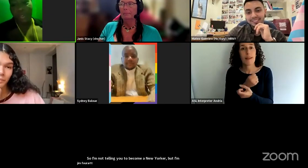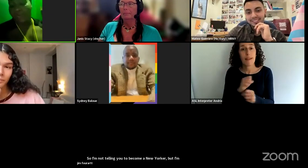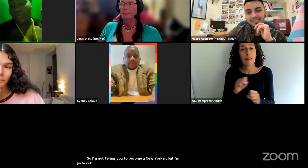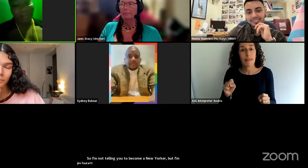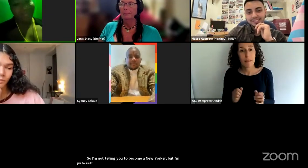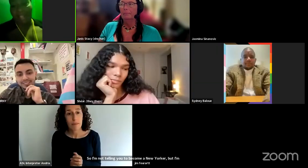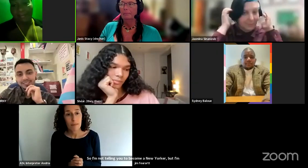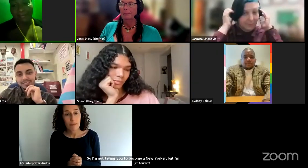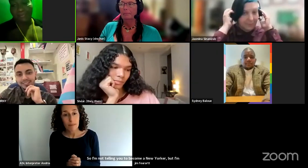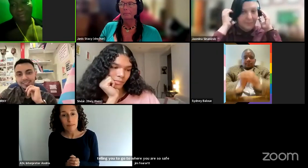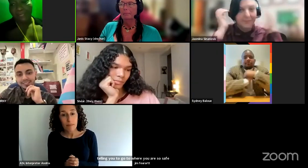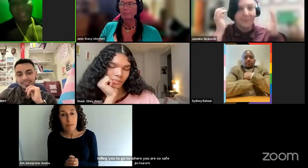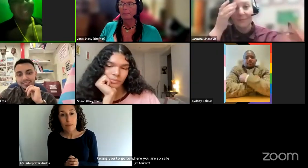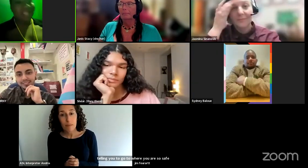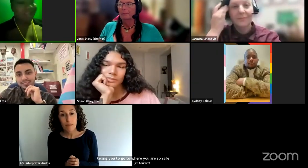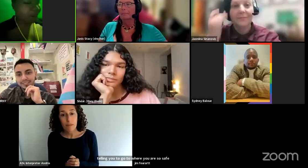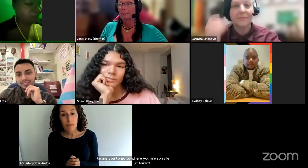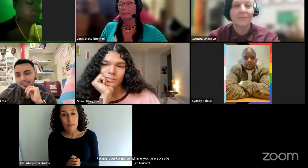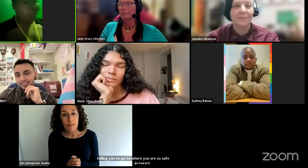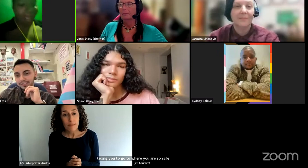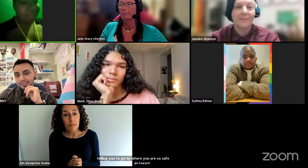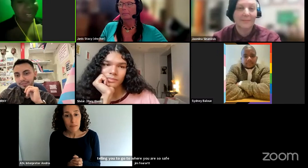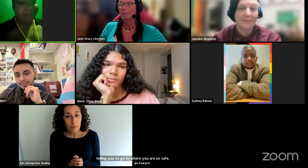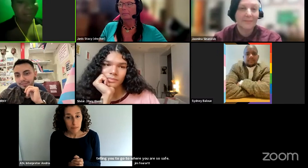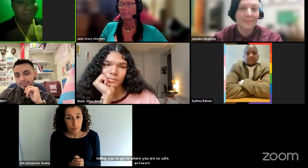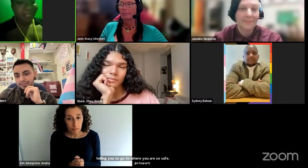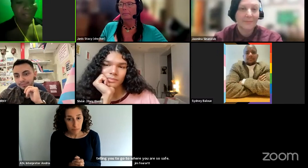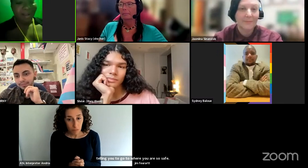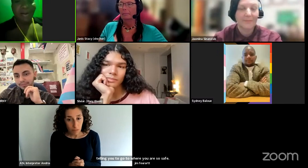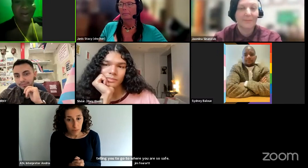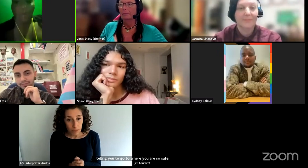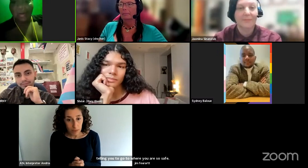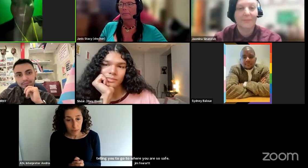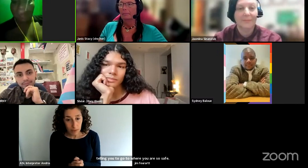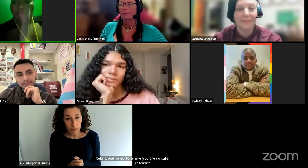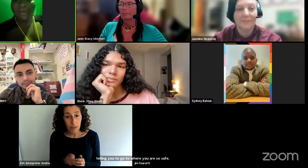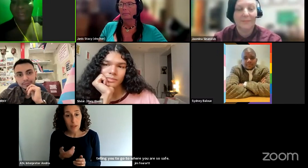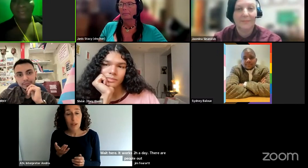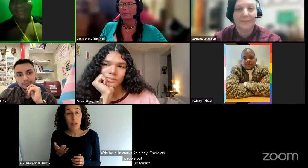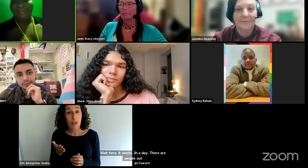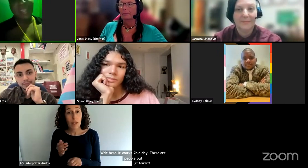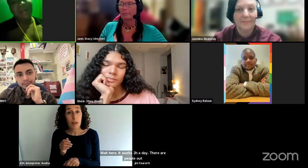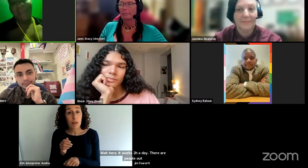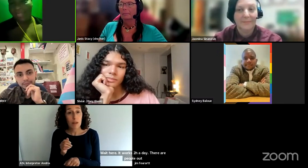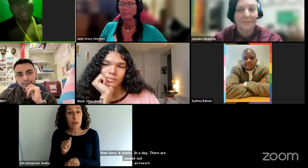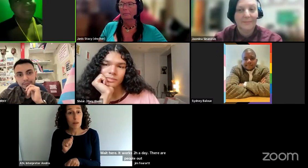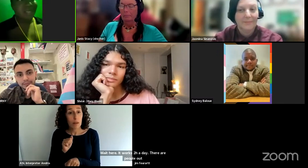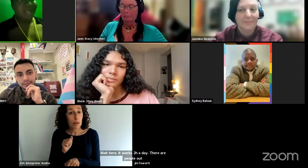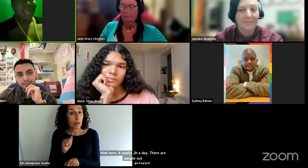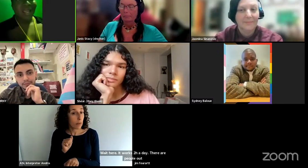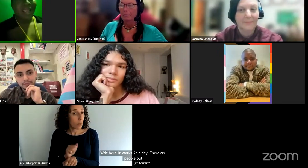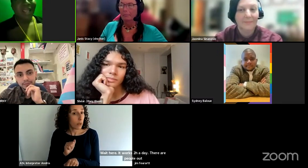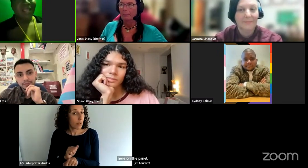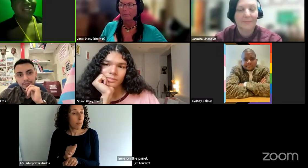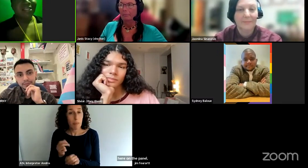Greyhound works 24 hours a day. There are people out here on this panel and